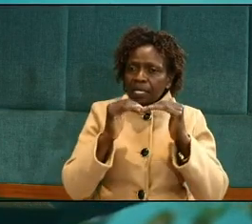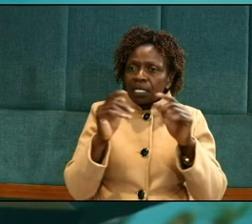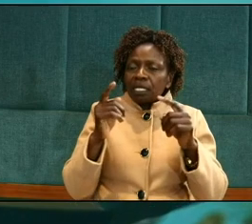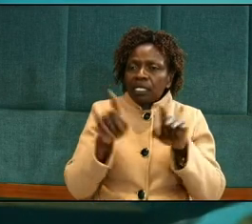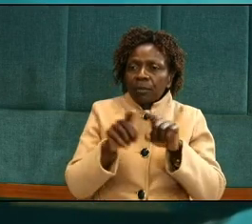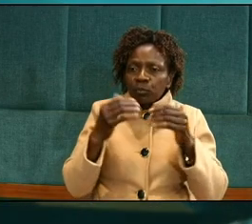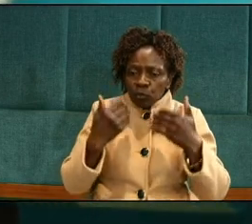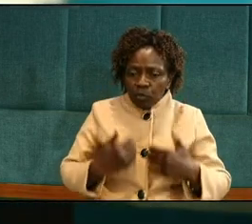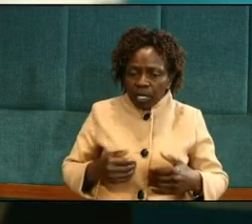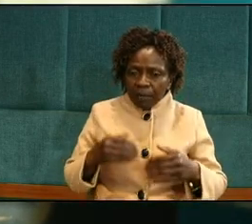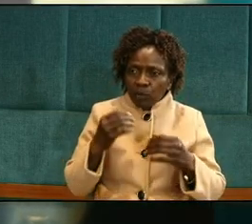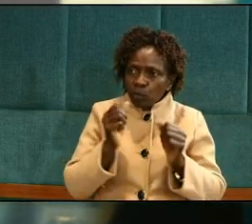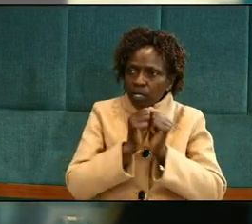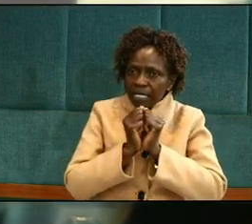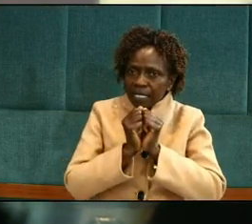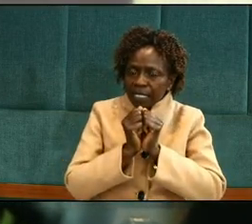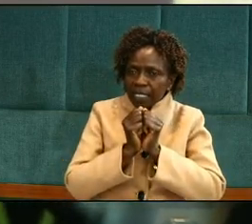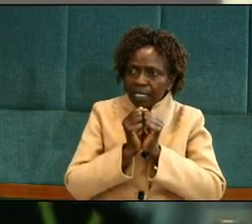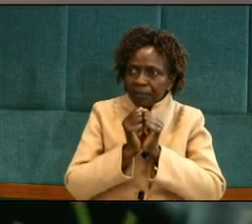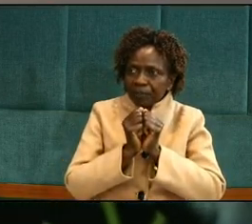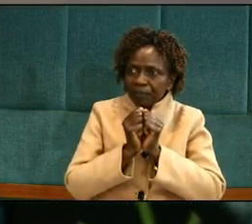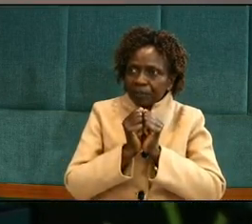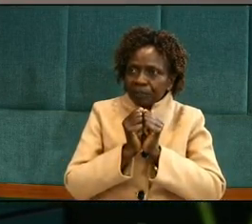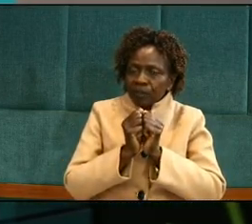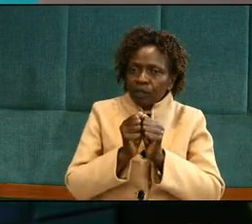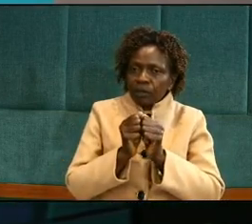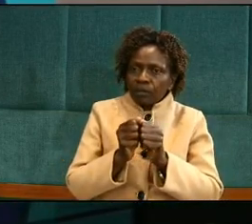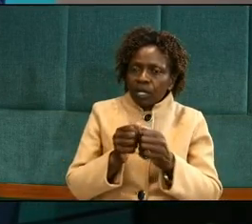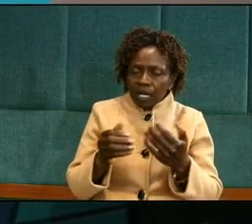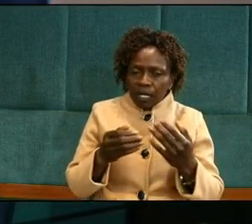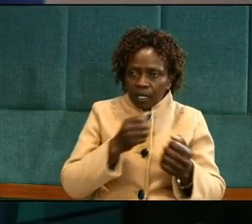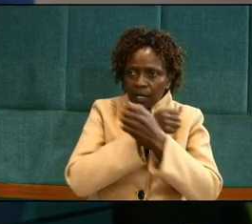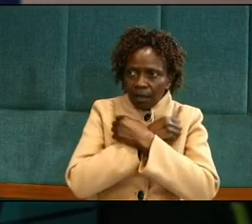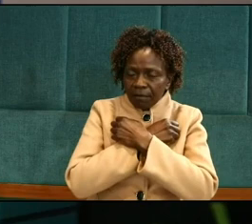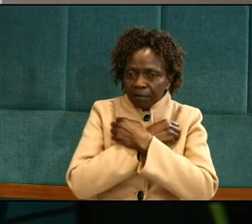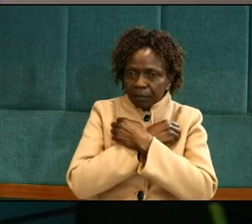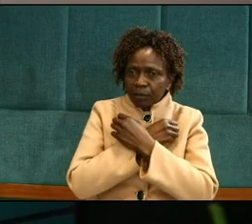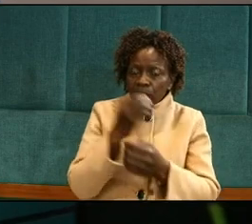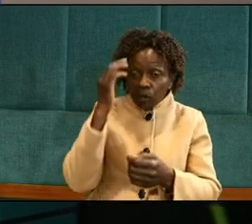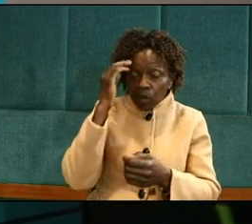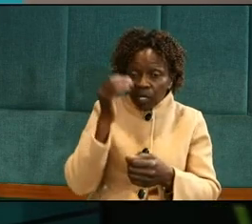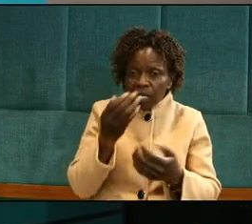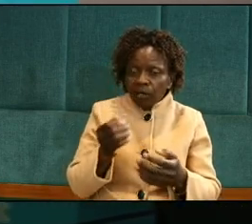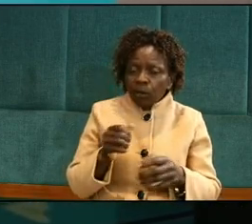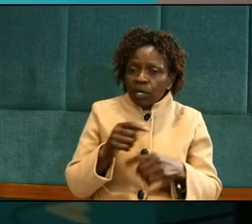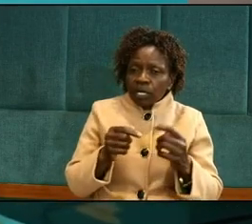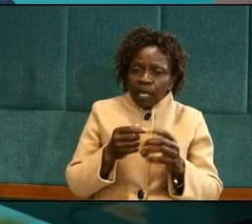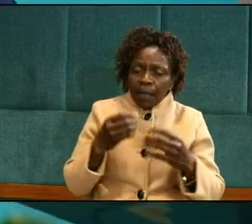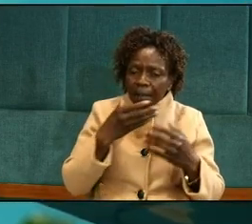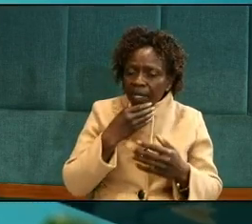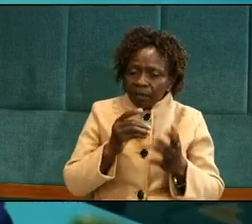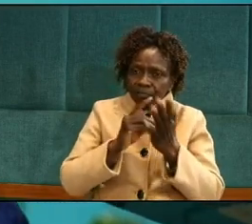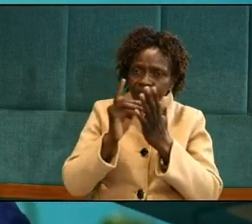human beings with life, and that when a human being has life, there is potential for